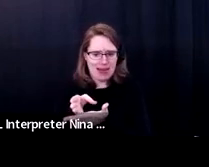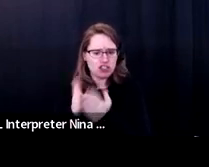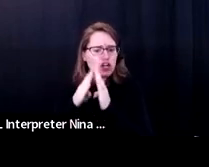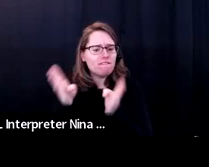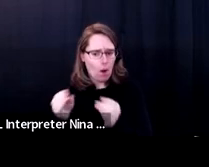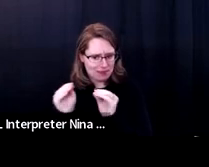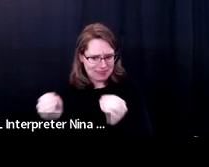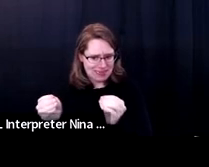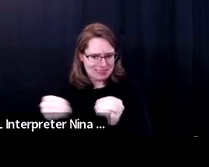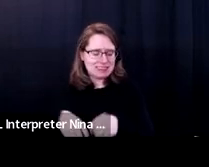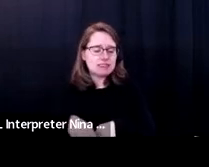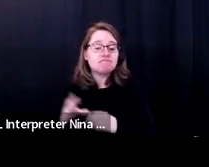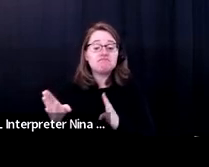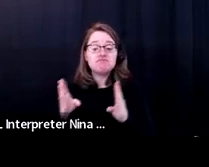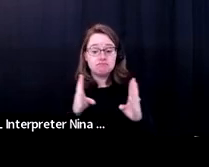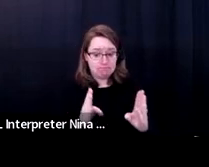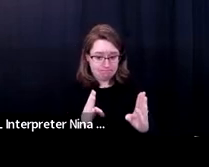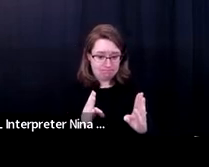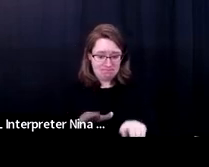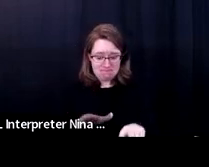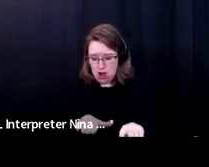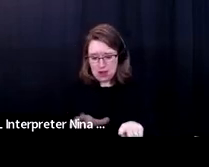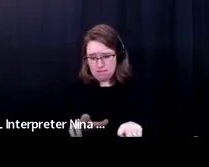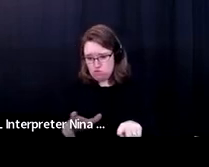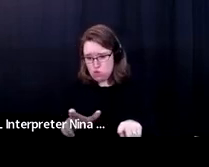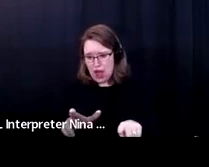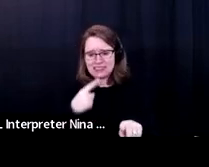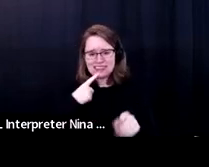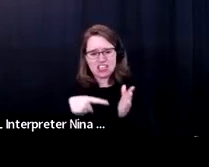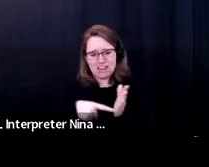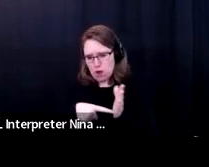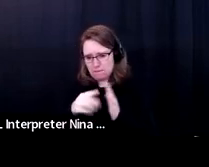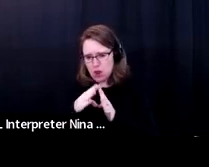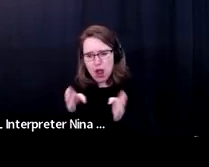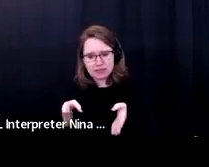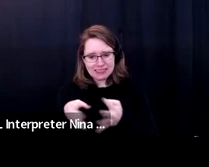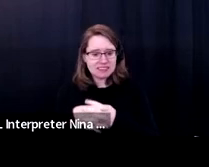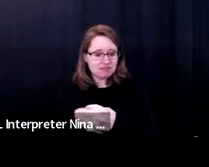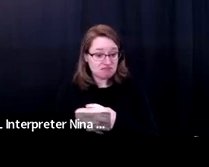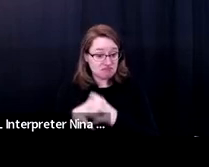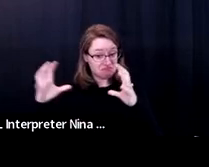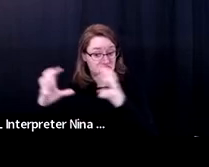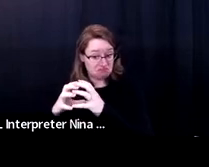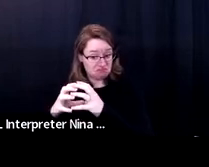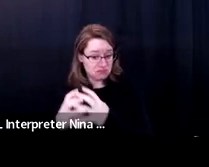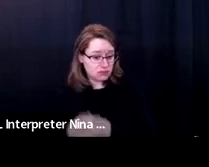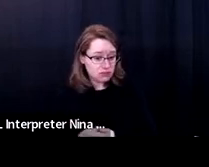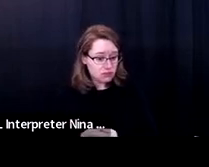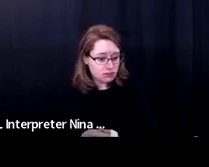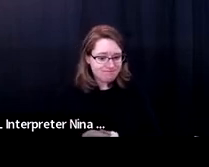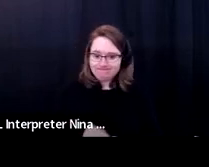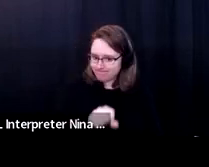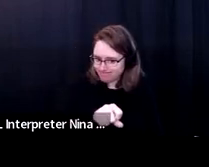there's also one that's towards the bottom right that says affordable housing. They might be related.